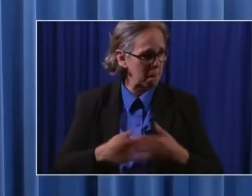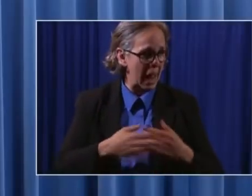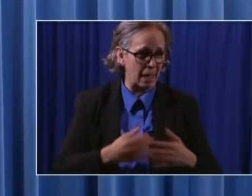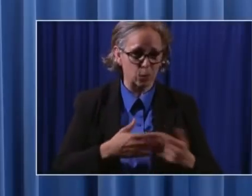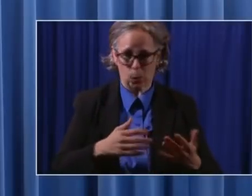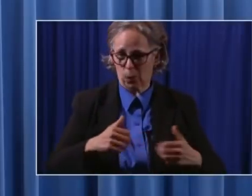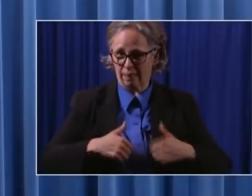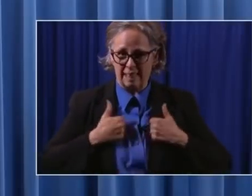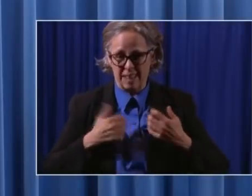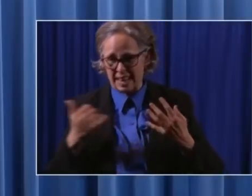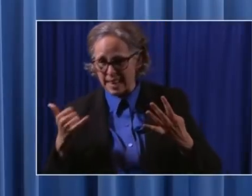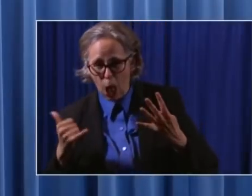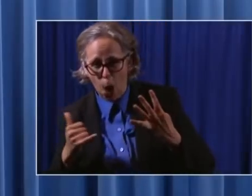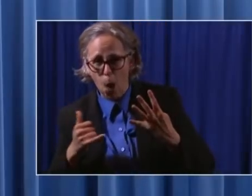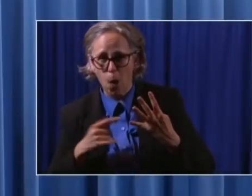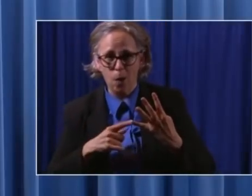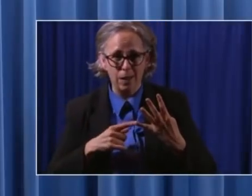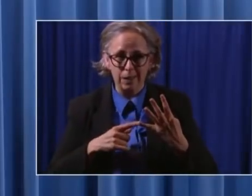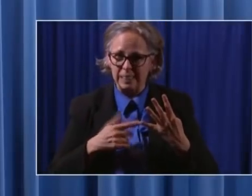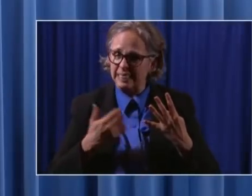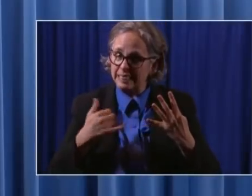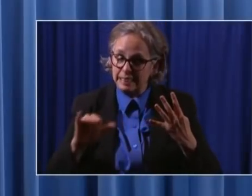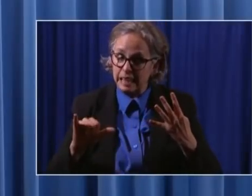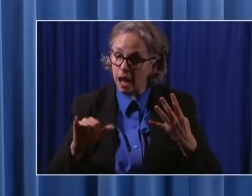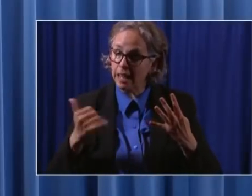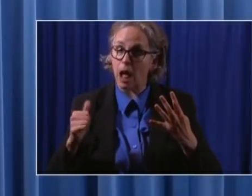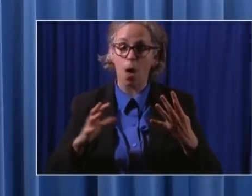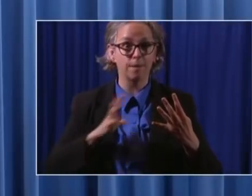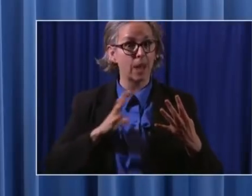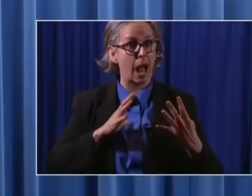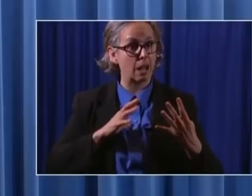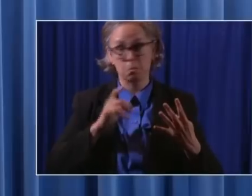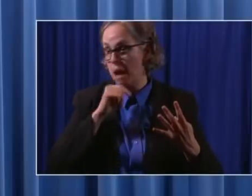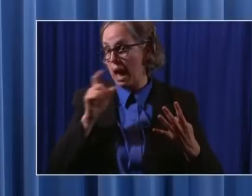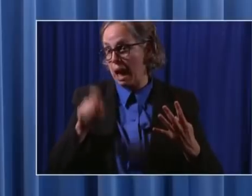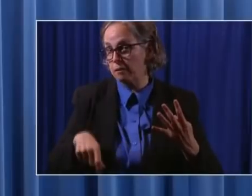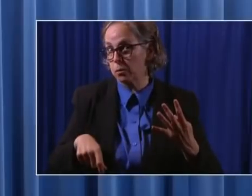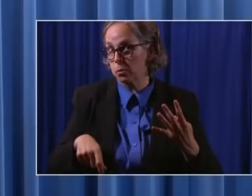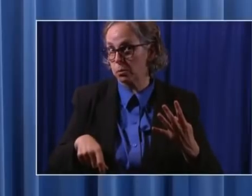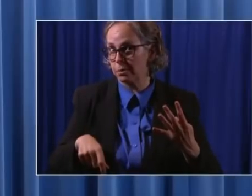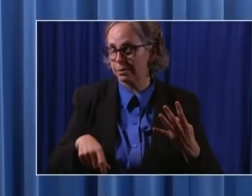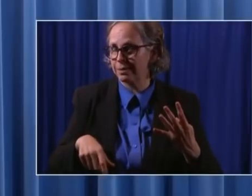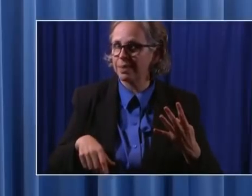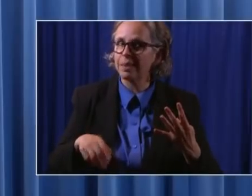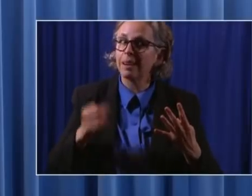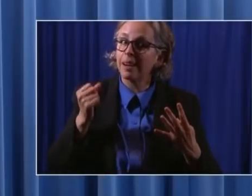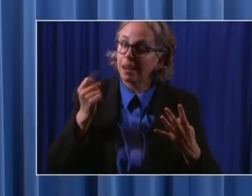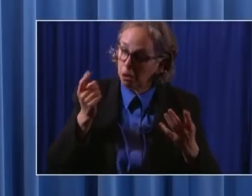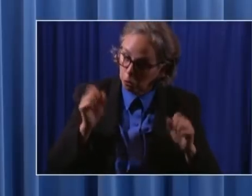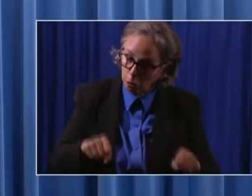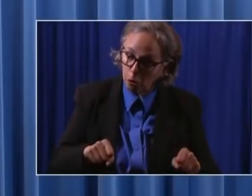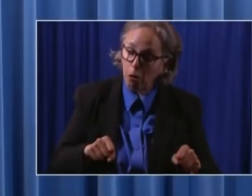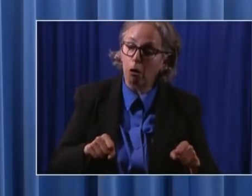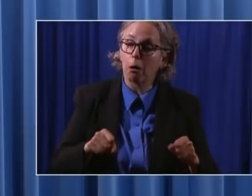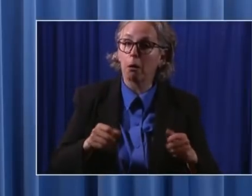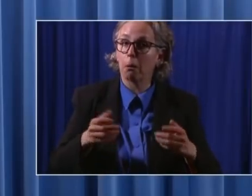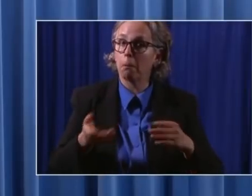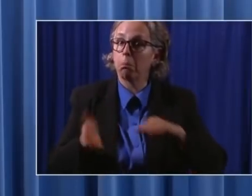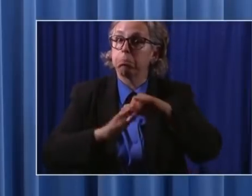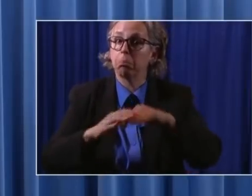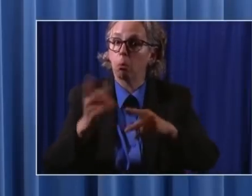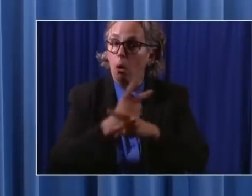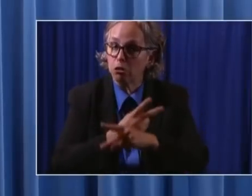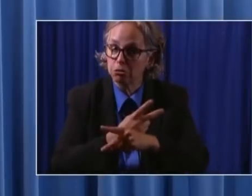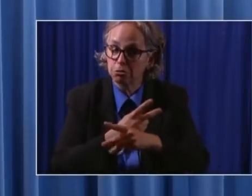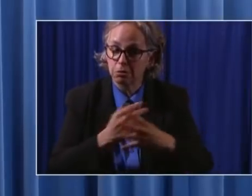may not be yellow in the future. They need to know that their virus is out there lurking in their county where they live. So